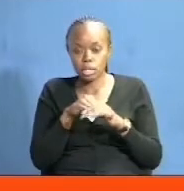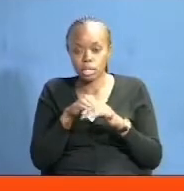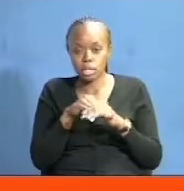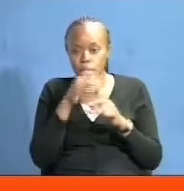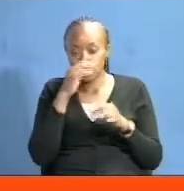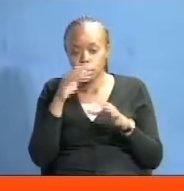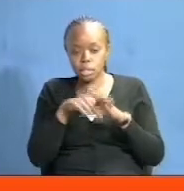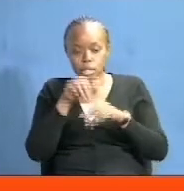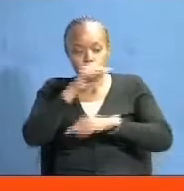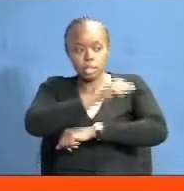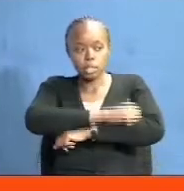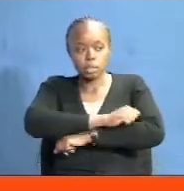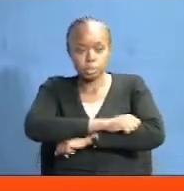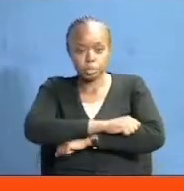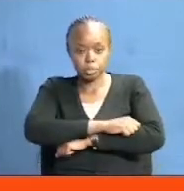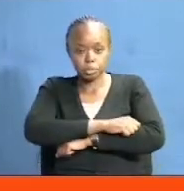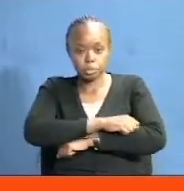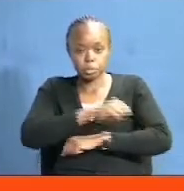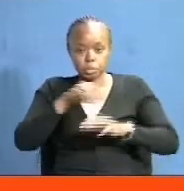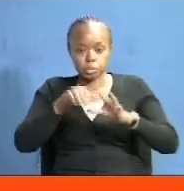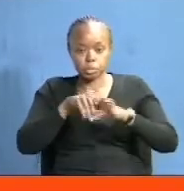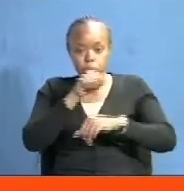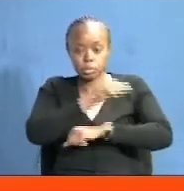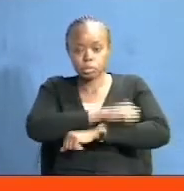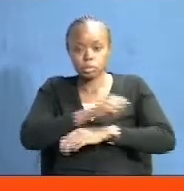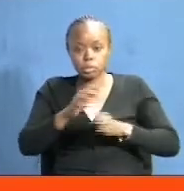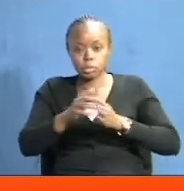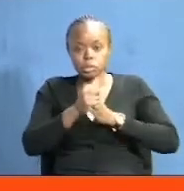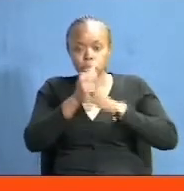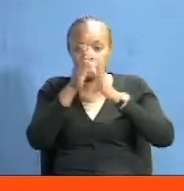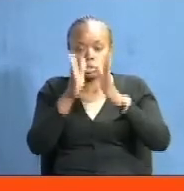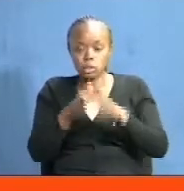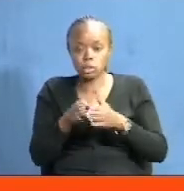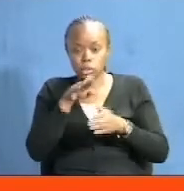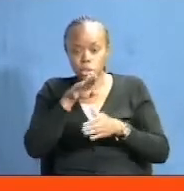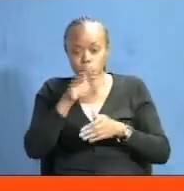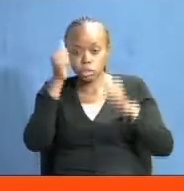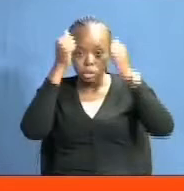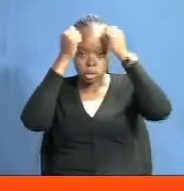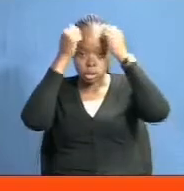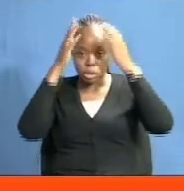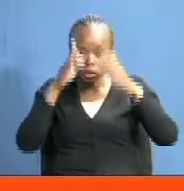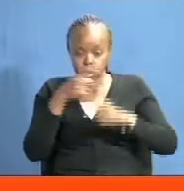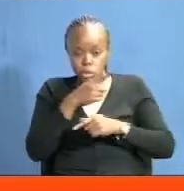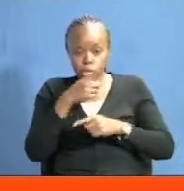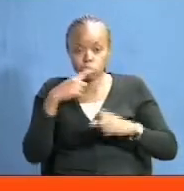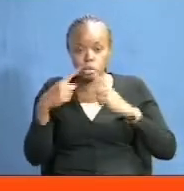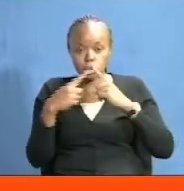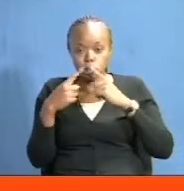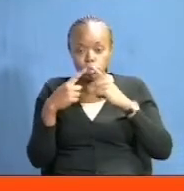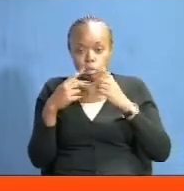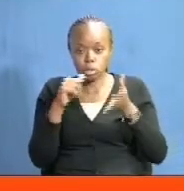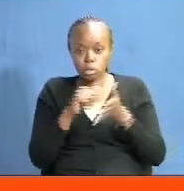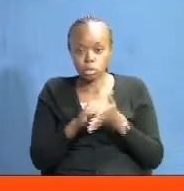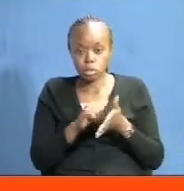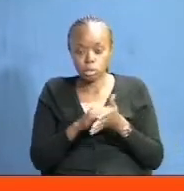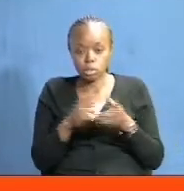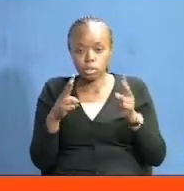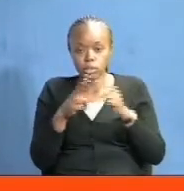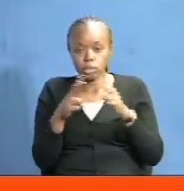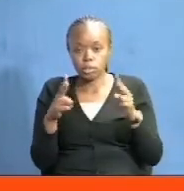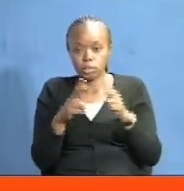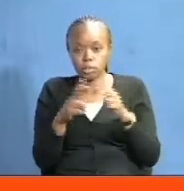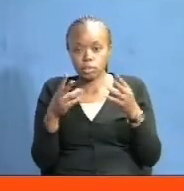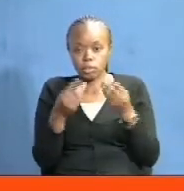in school, in a leader, in the form of leadership of you as a student. You mentioned at a point that very